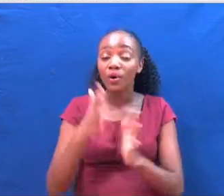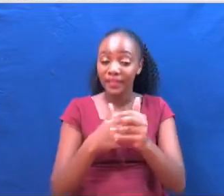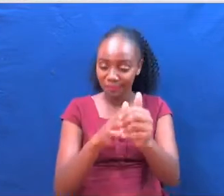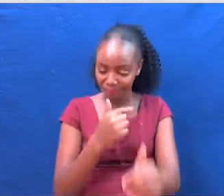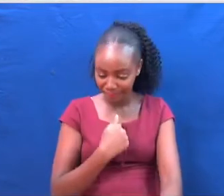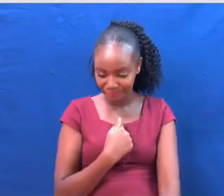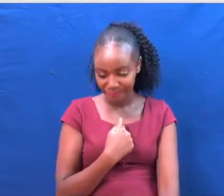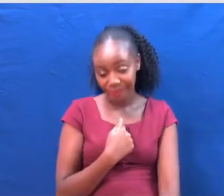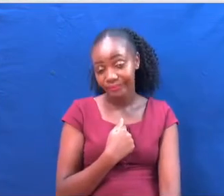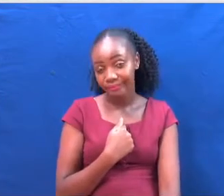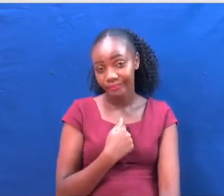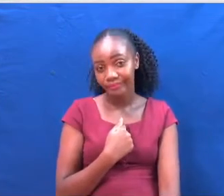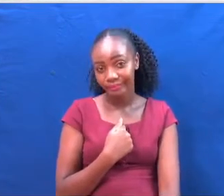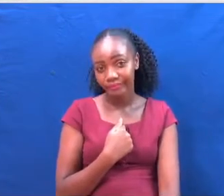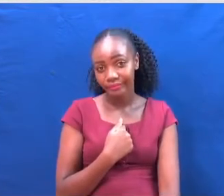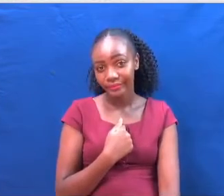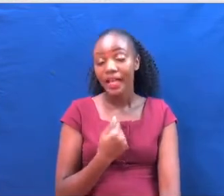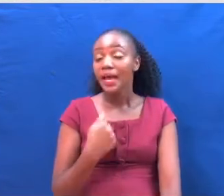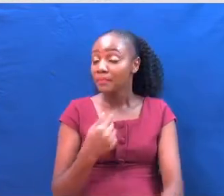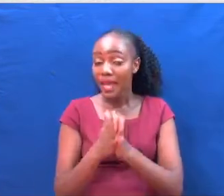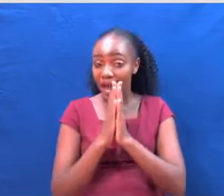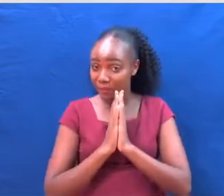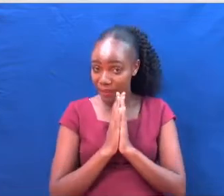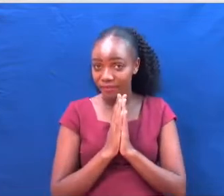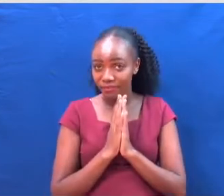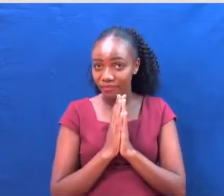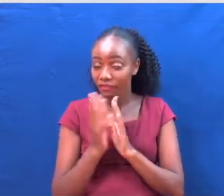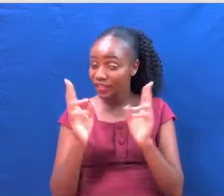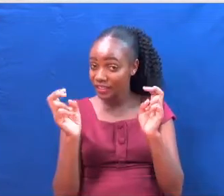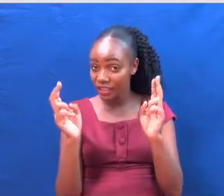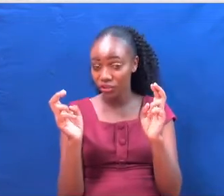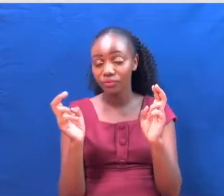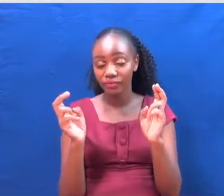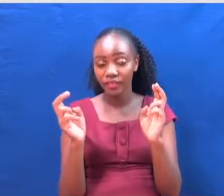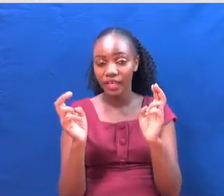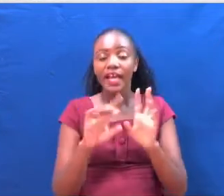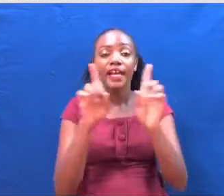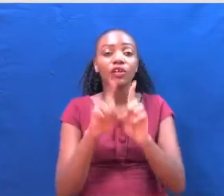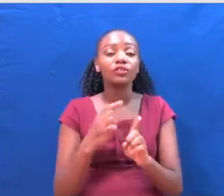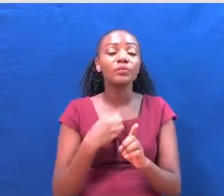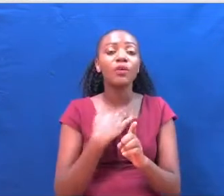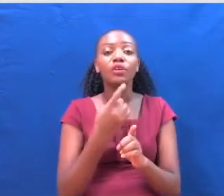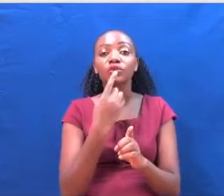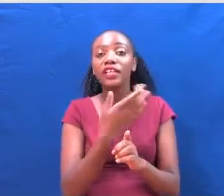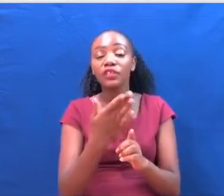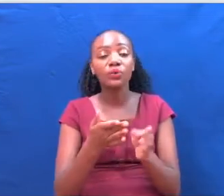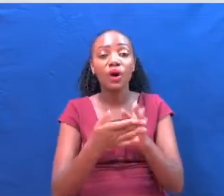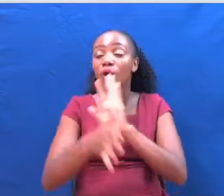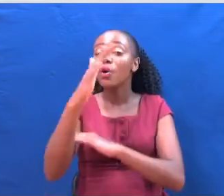there. I prayed for it, and I can tell you my prayers were